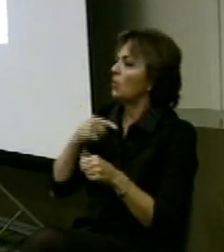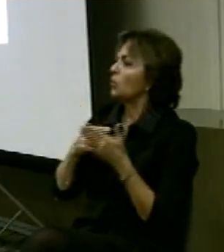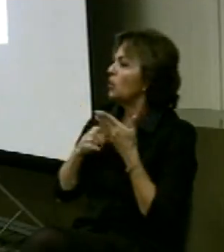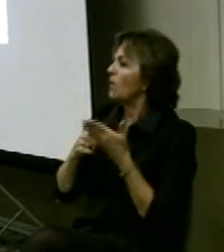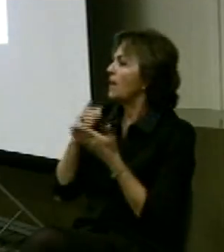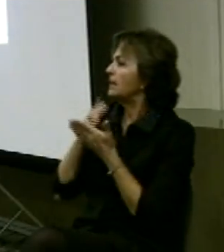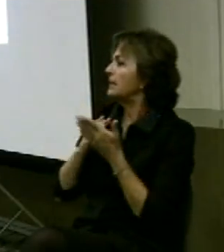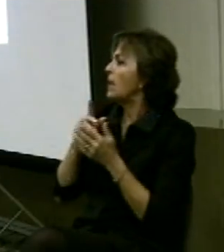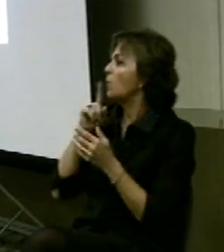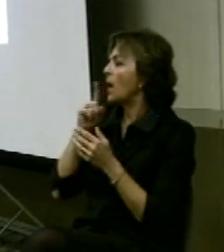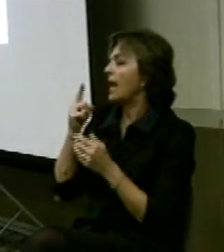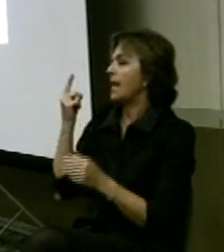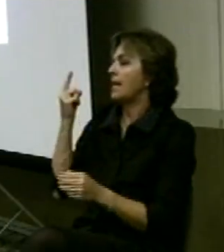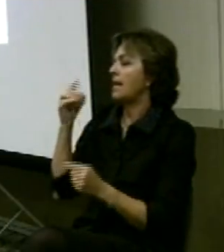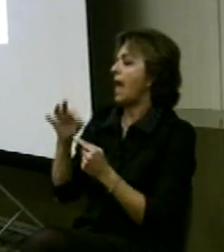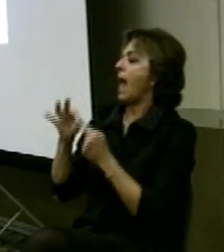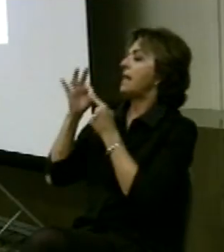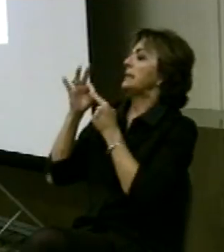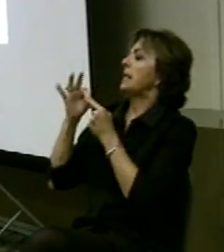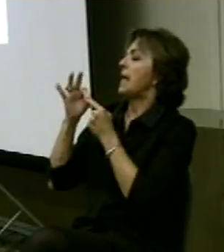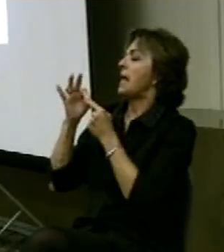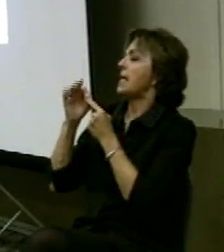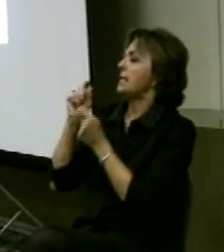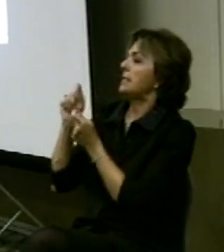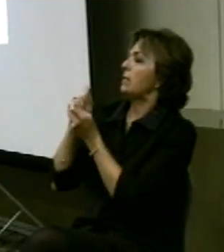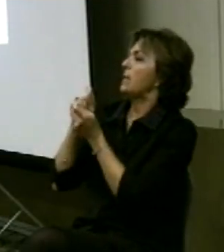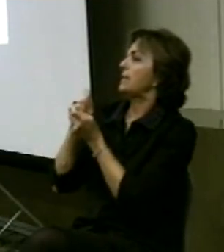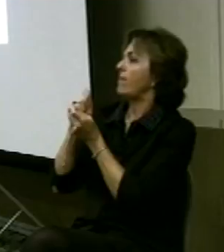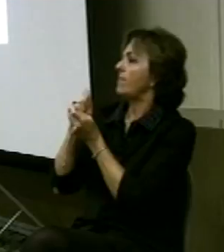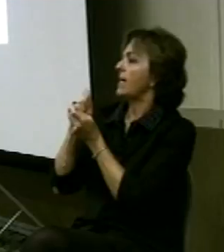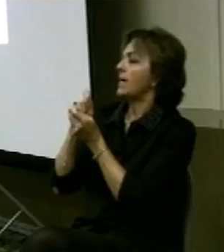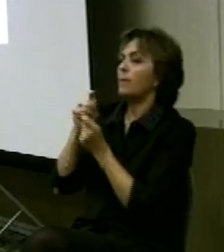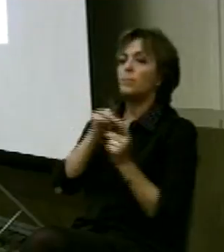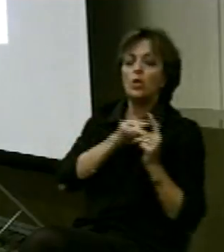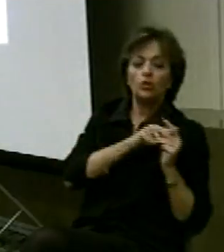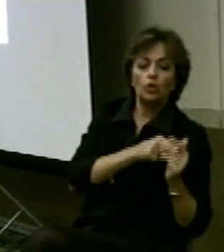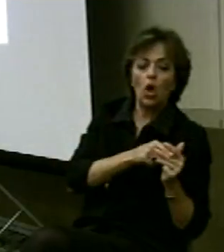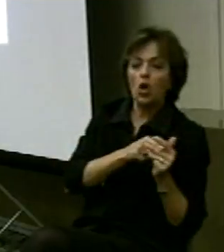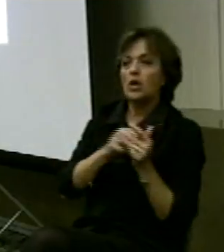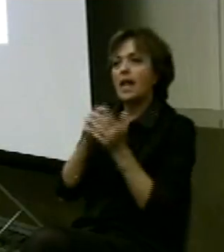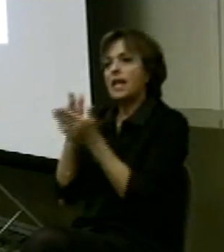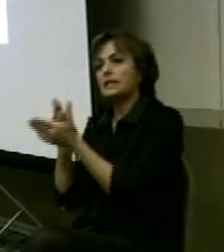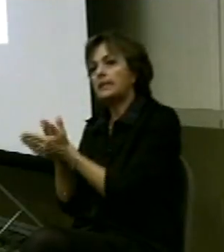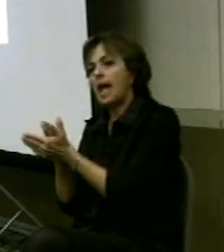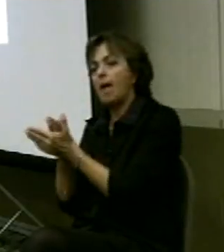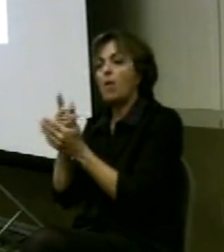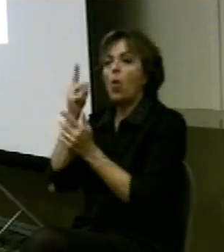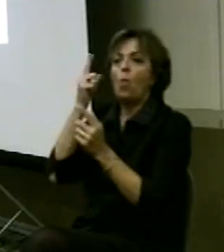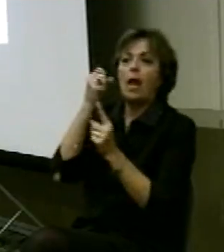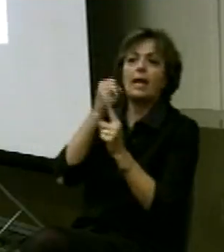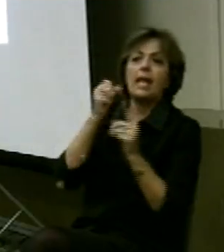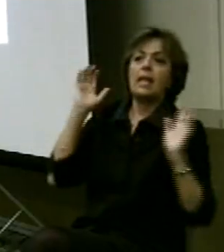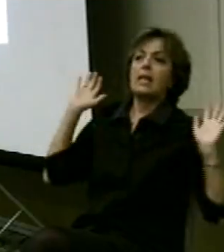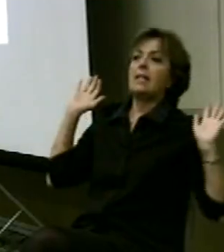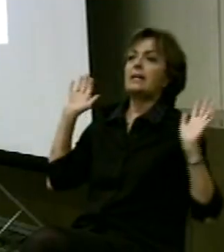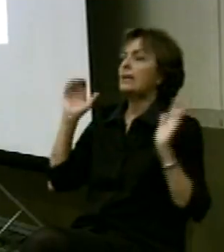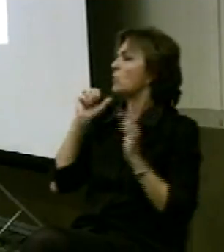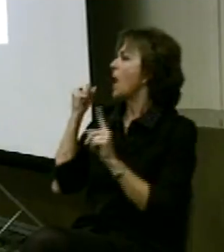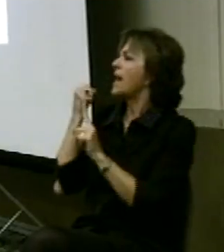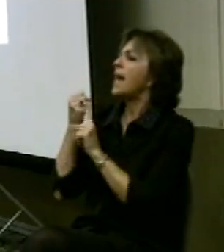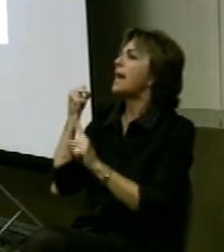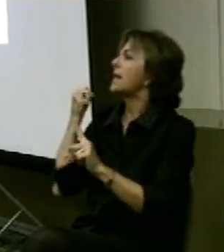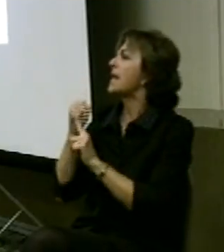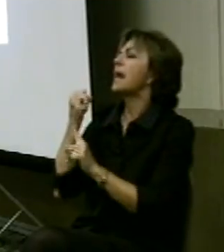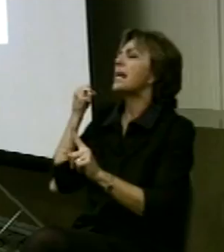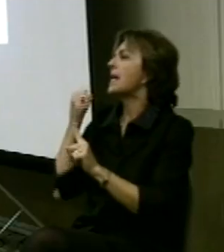very isolated, very specific, you know, there's a start and a stop. It's one hit and then that's it. They're not like hitting and hitting and hitting